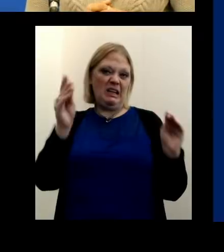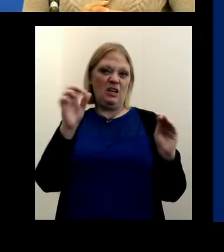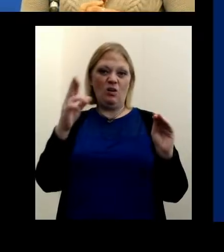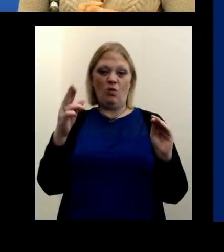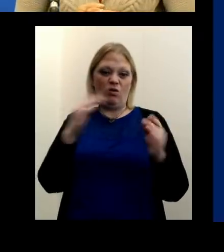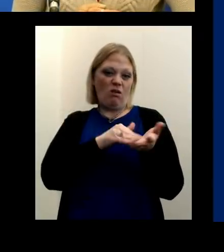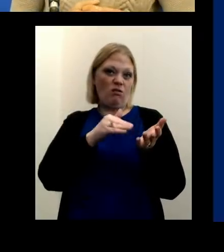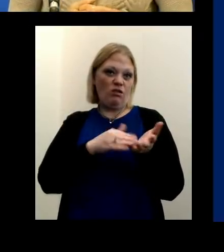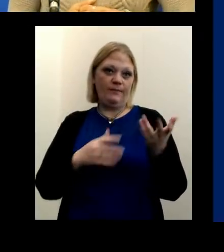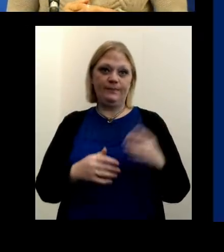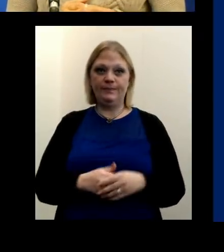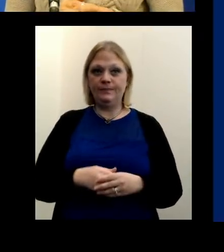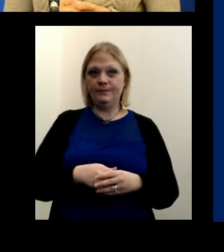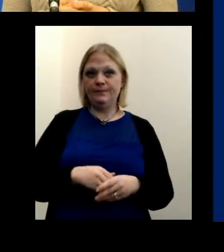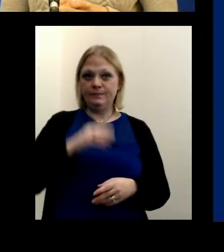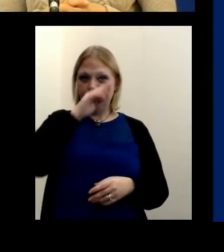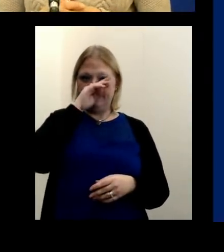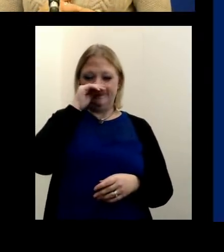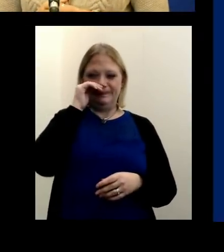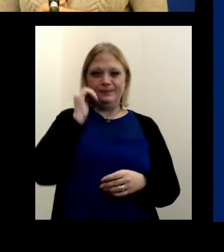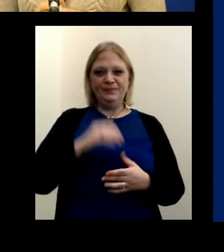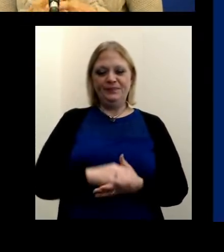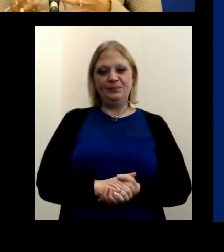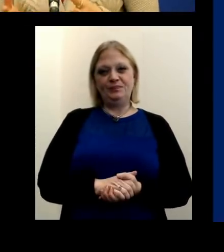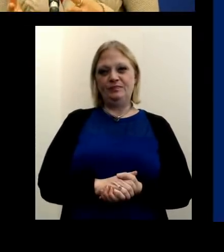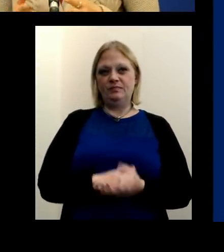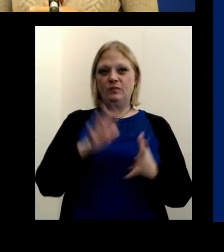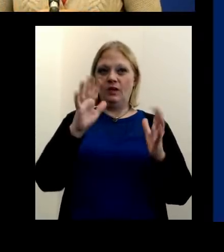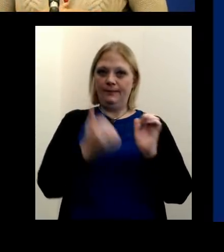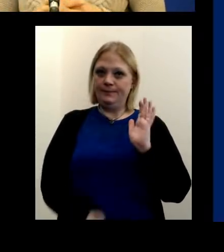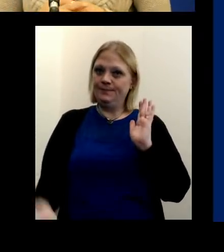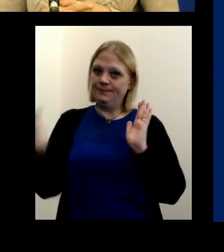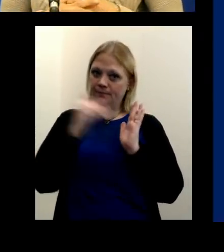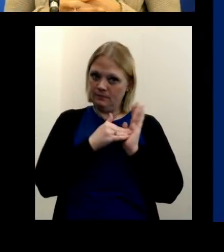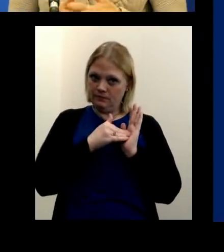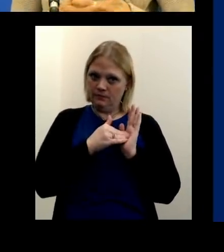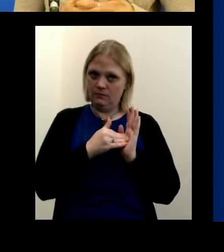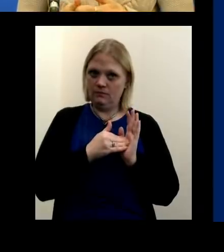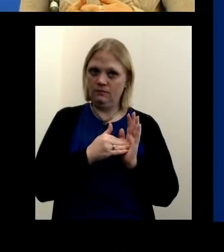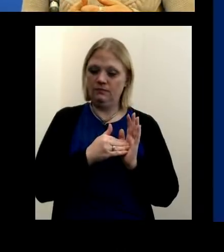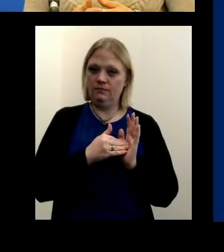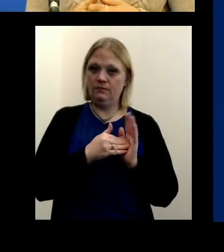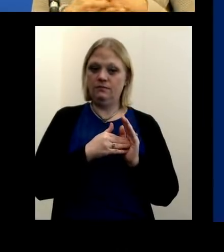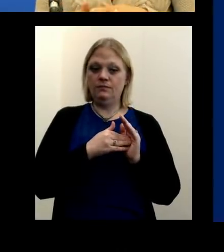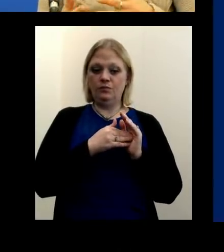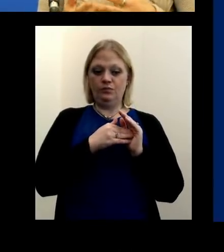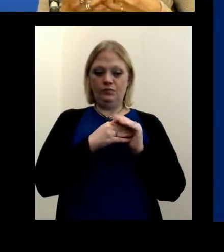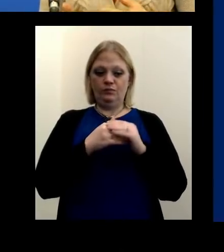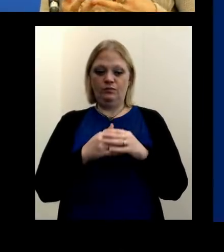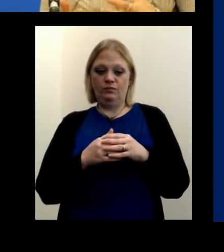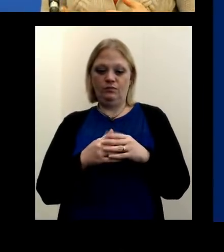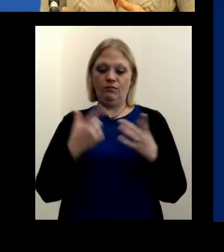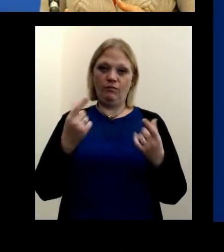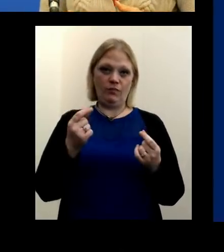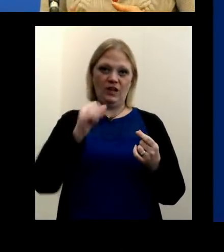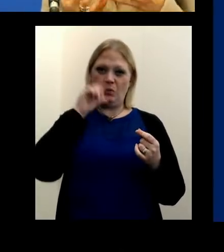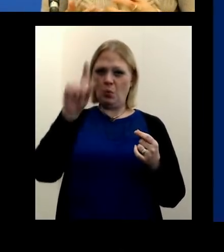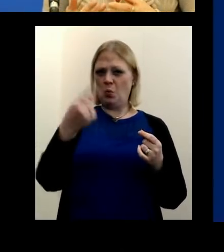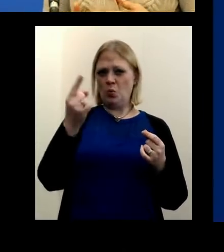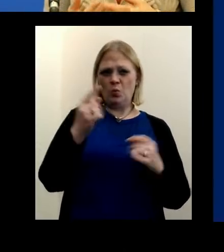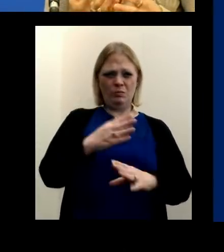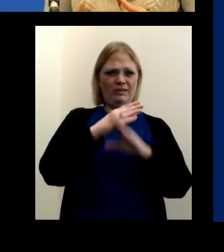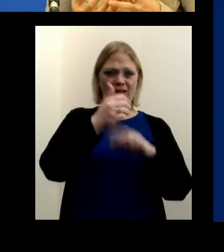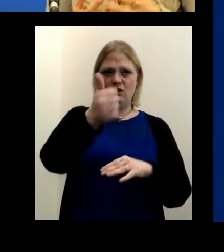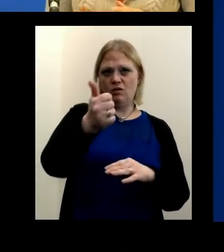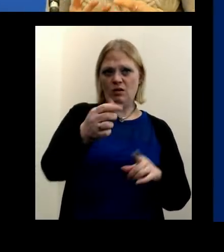healthcare provider. So I just want to reiterate again what we can do not only to protect ourselves, but